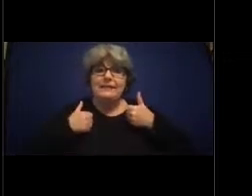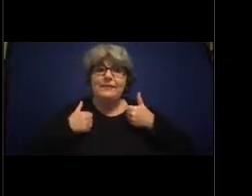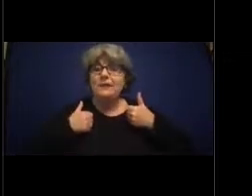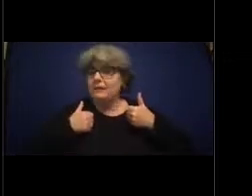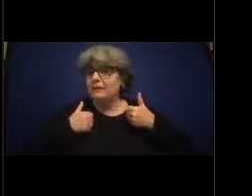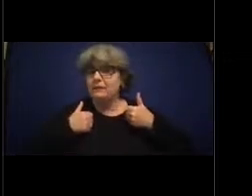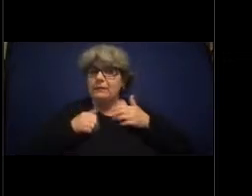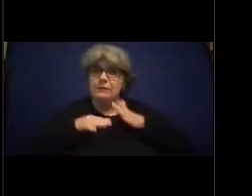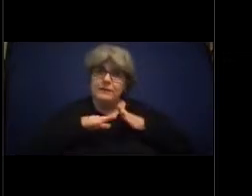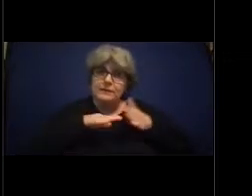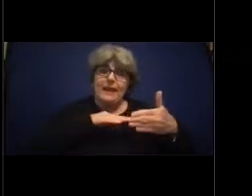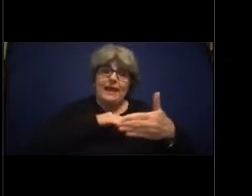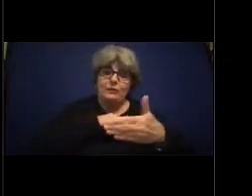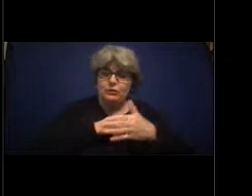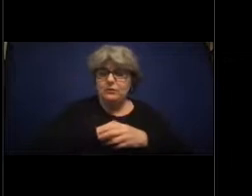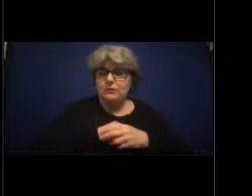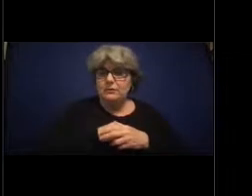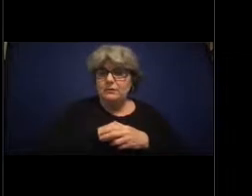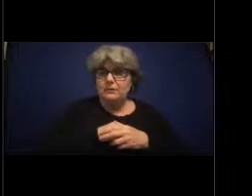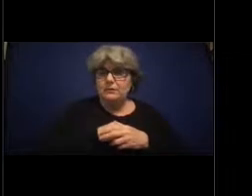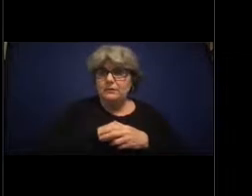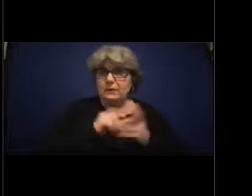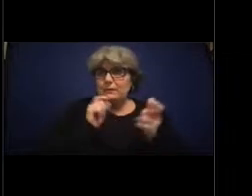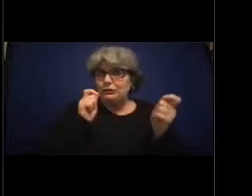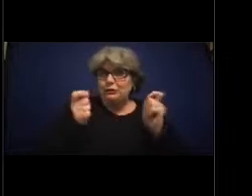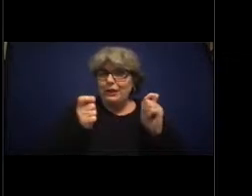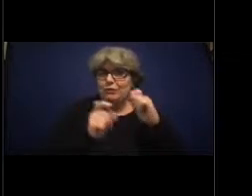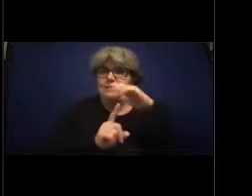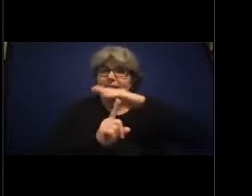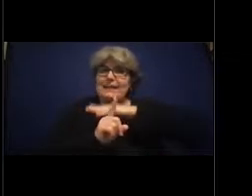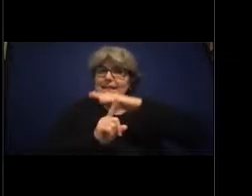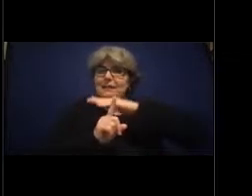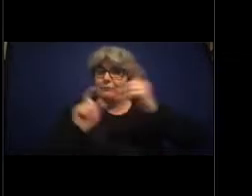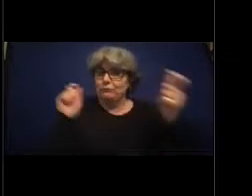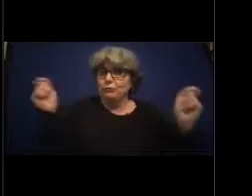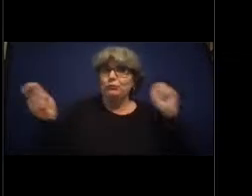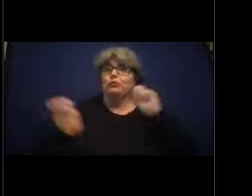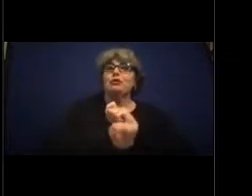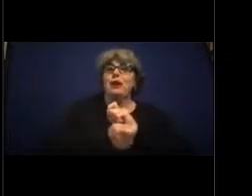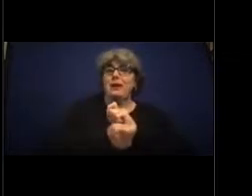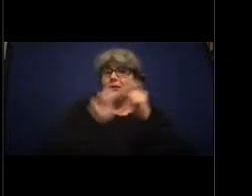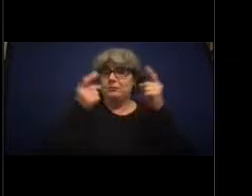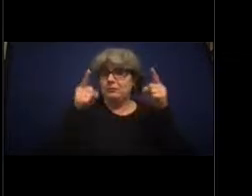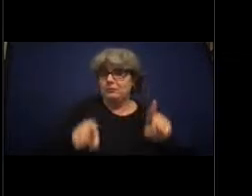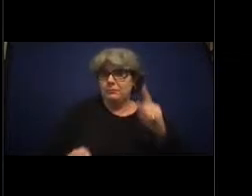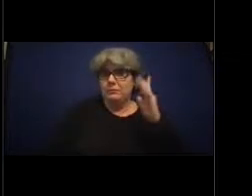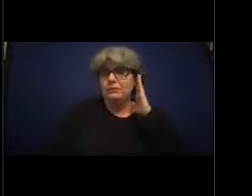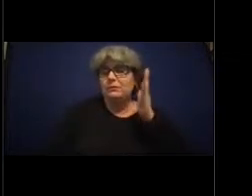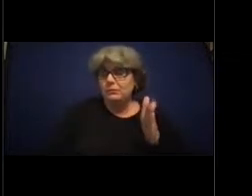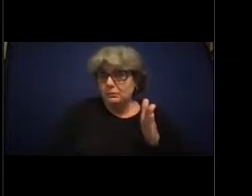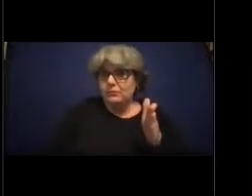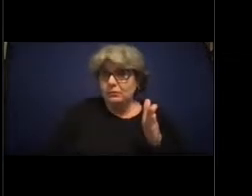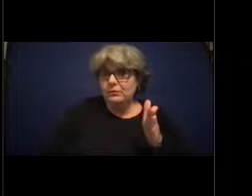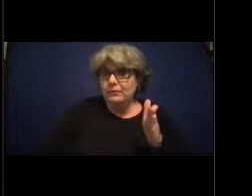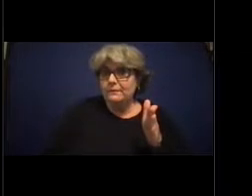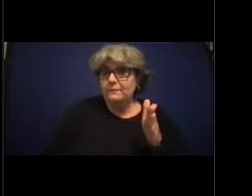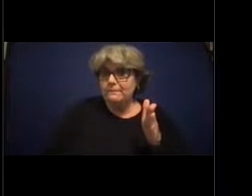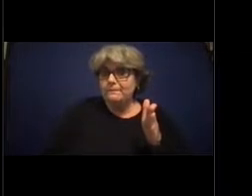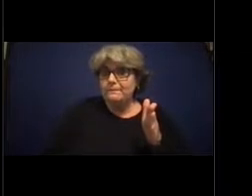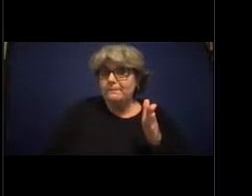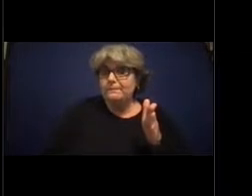So even small changes in temperature is really going to change what this area looks like. And that puts it